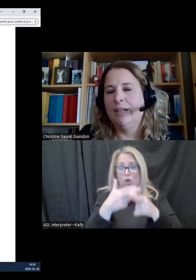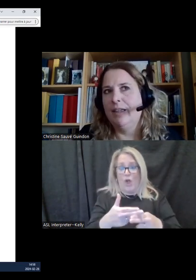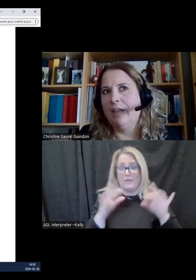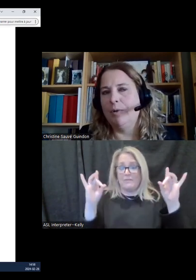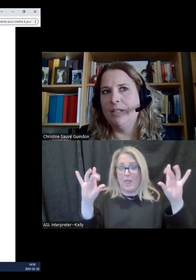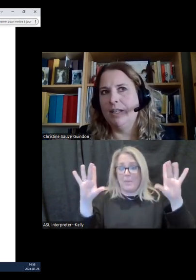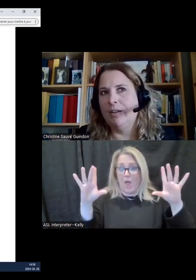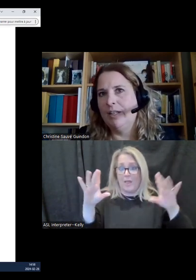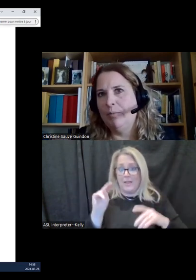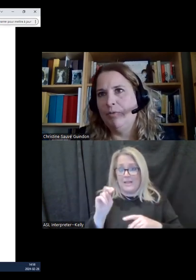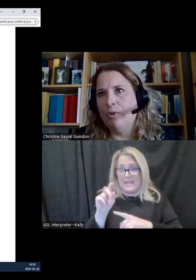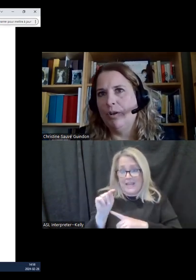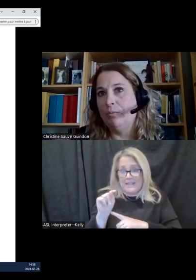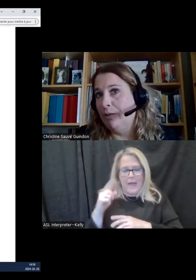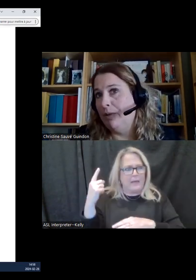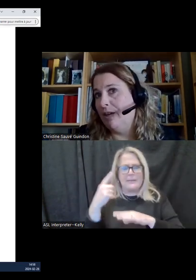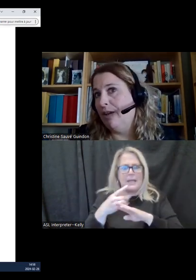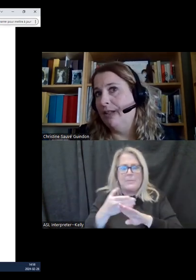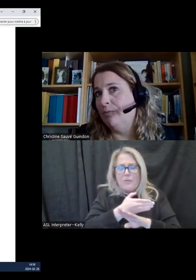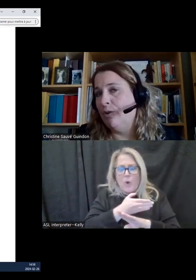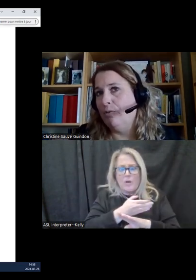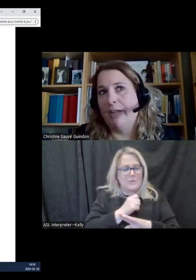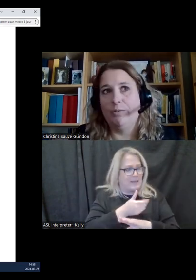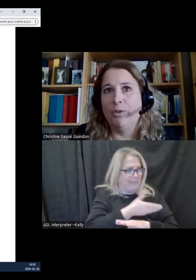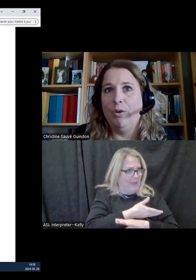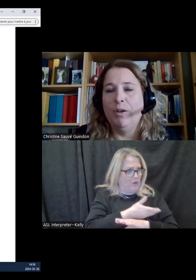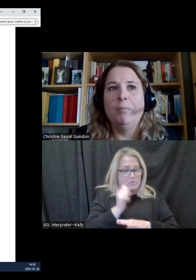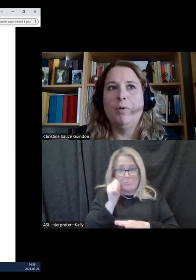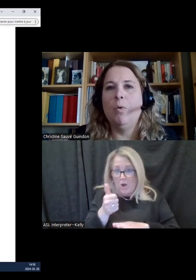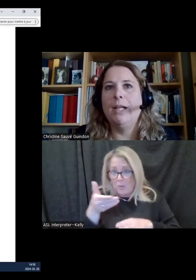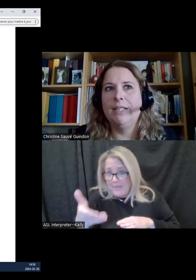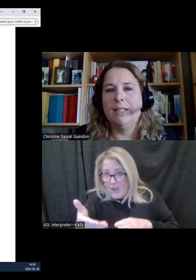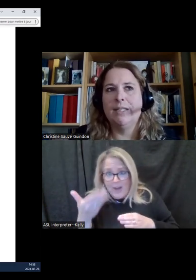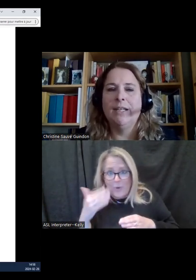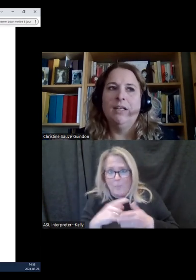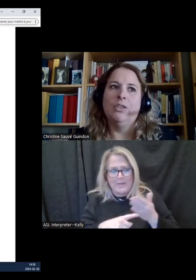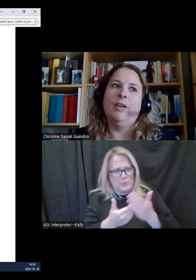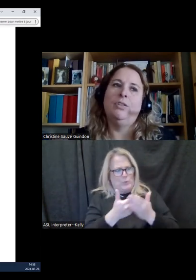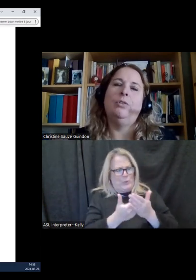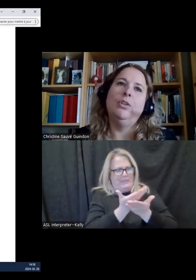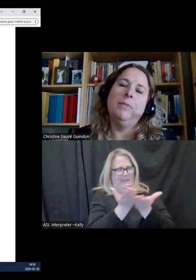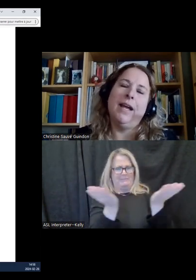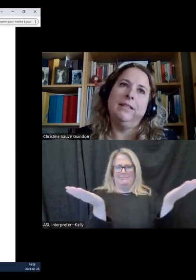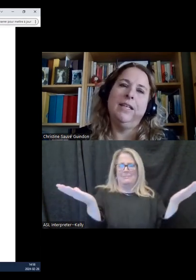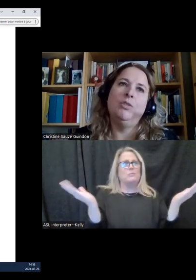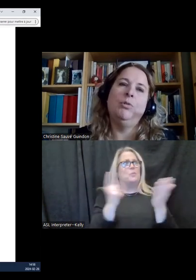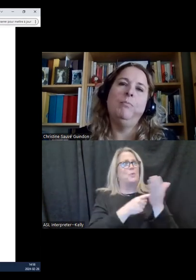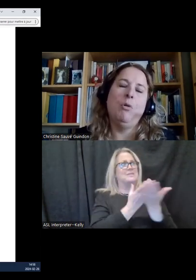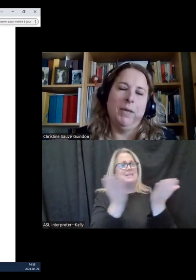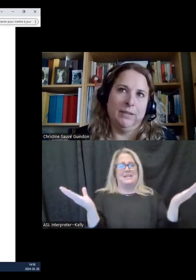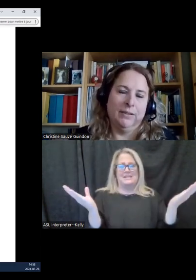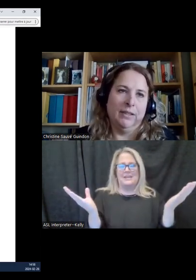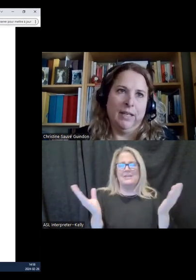net that wasn't there the day before. Will it be there again tomorrow? I don't know. But what is this? So I told them they had a